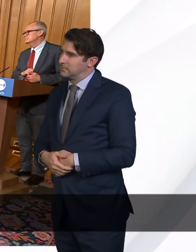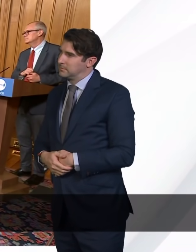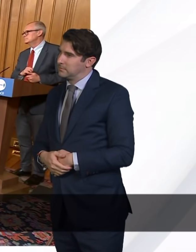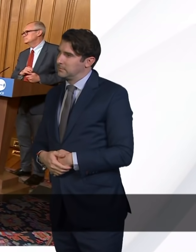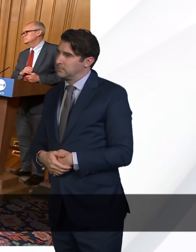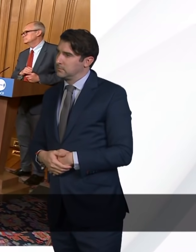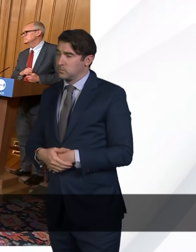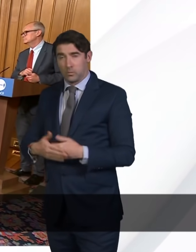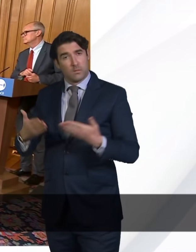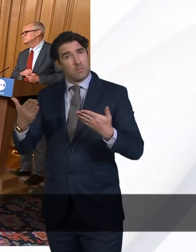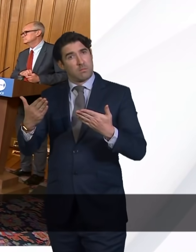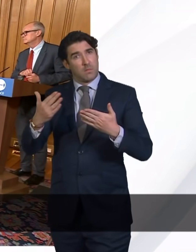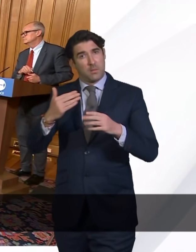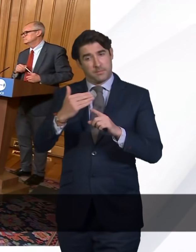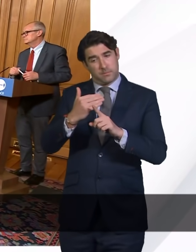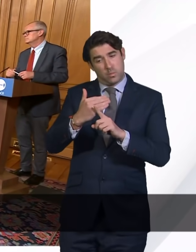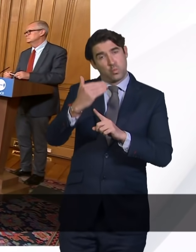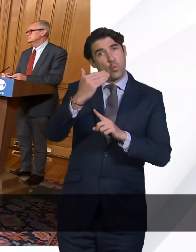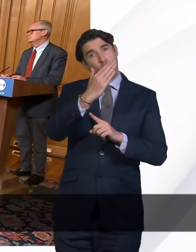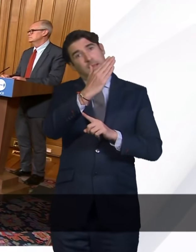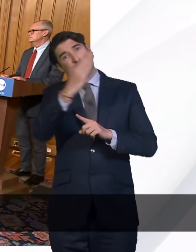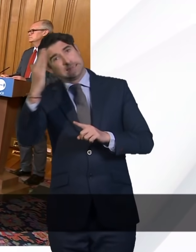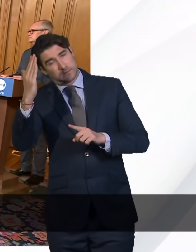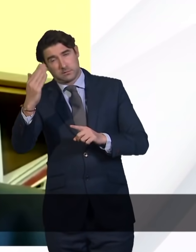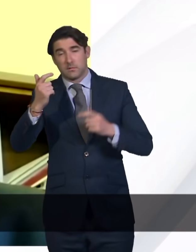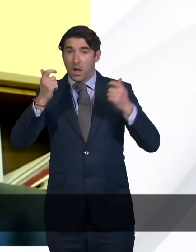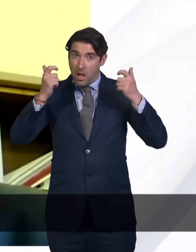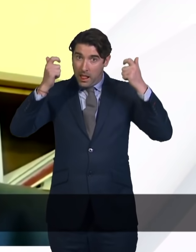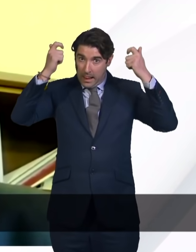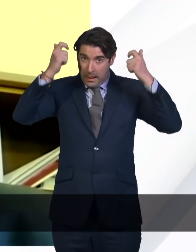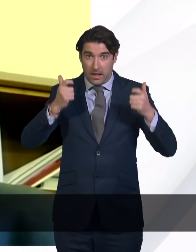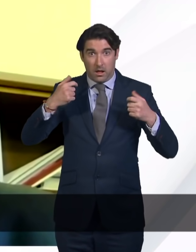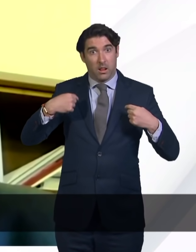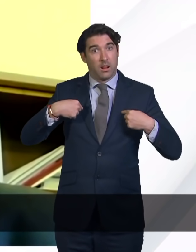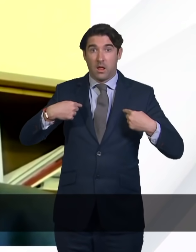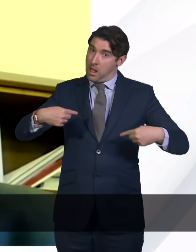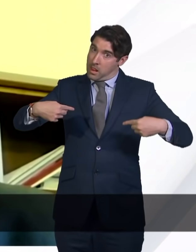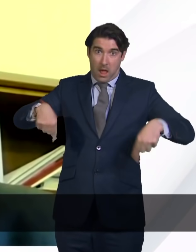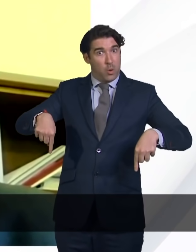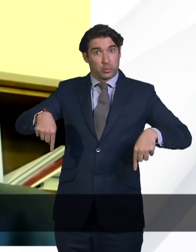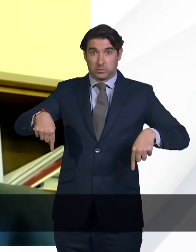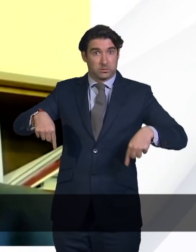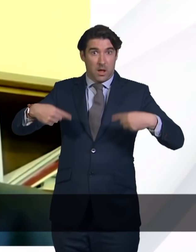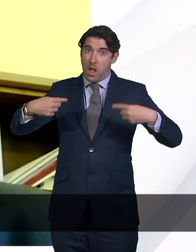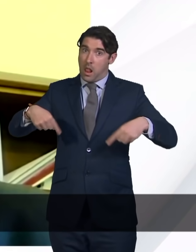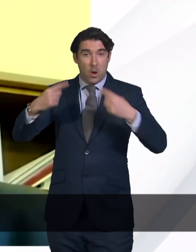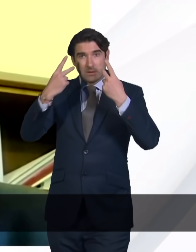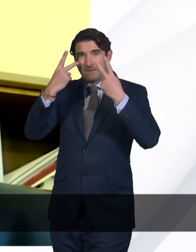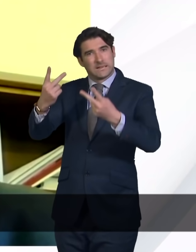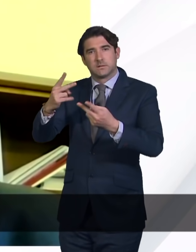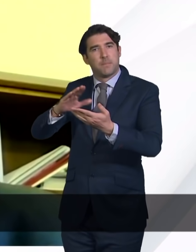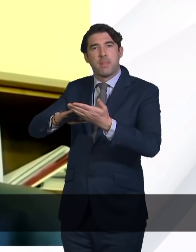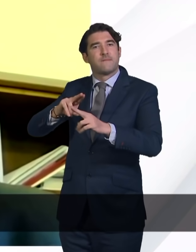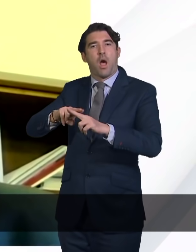North East, a person can't legally visit their parents in the back garden, but they can legally sit with 5 mates in a pub beer